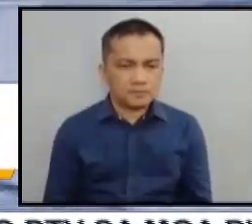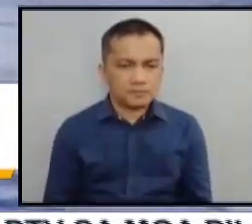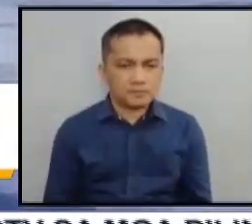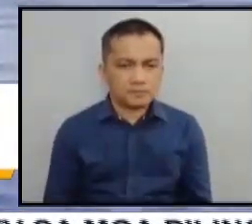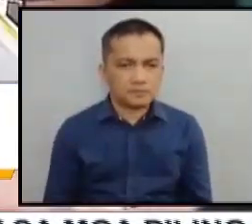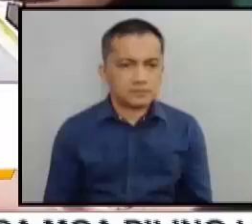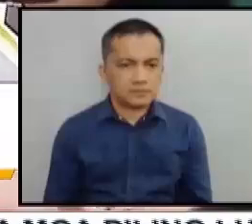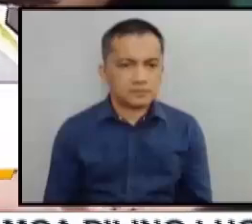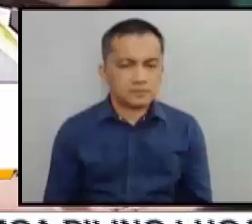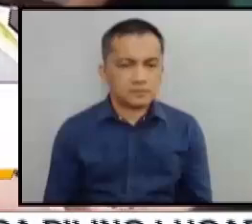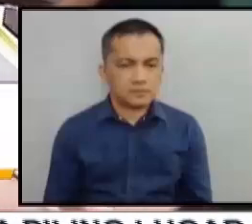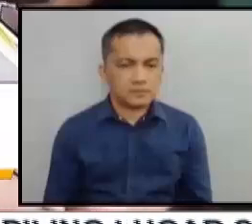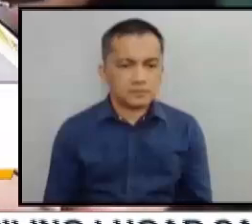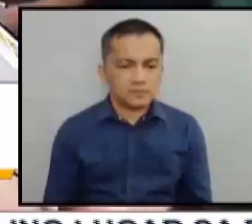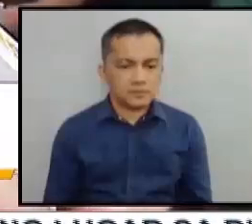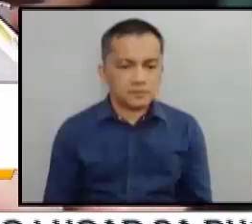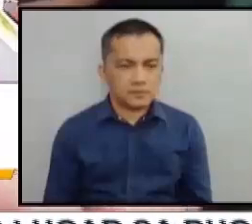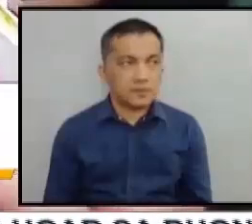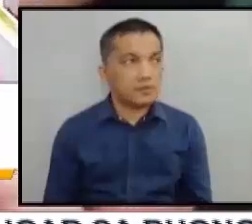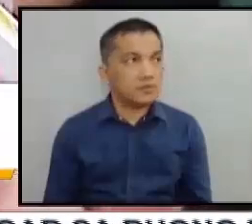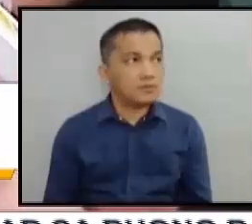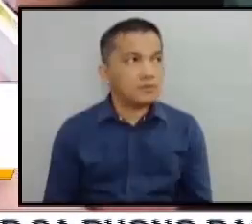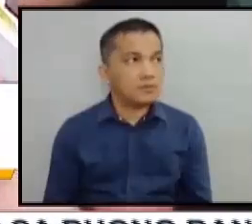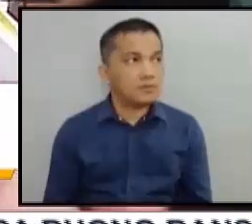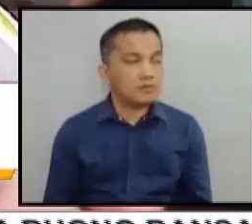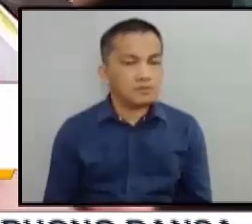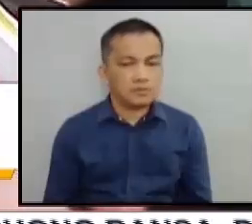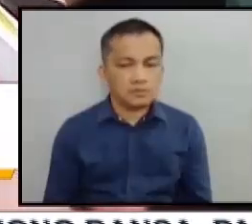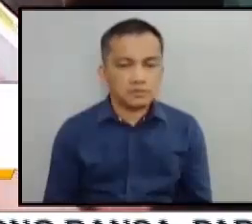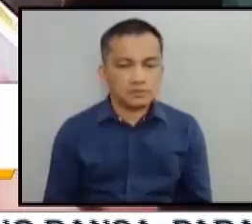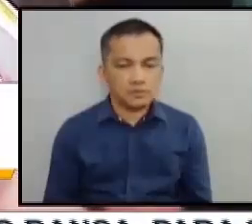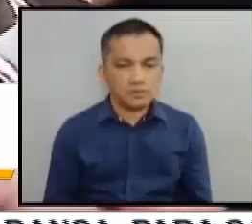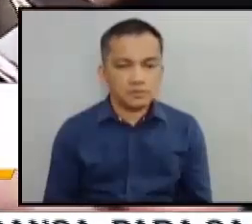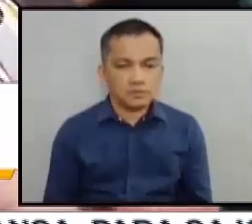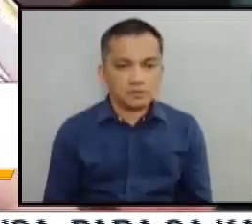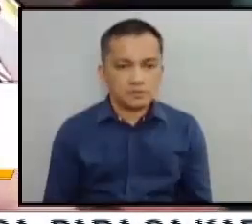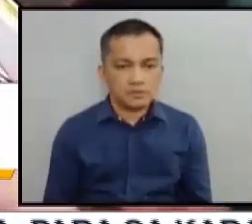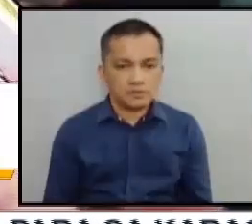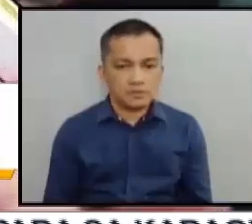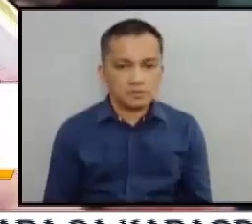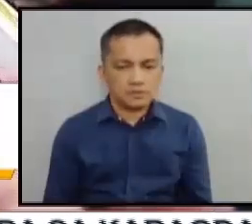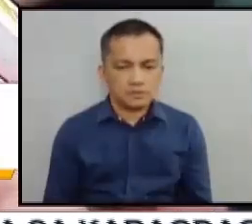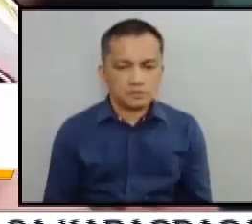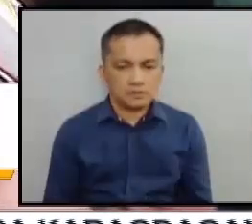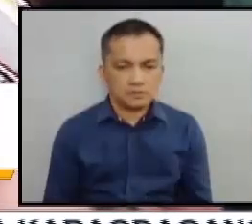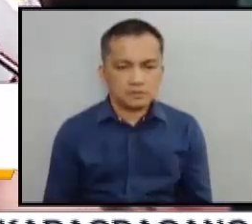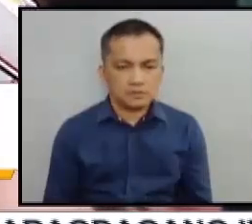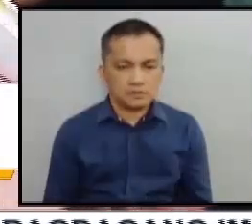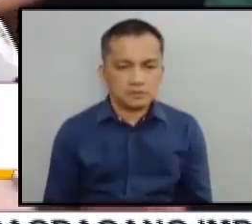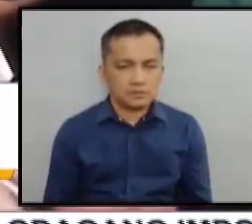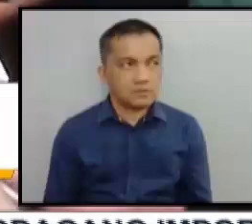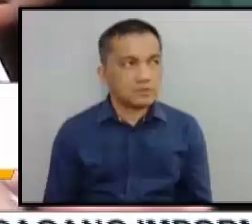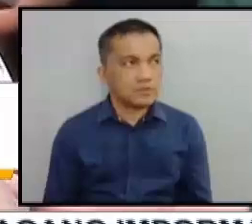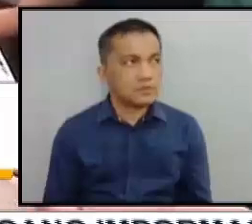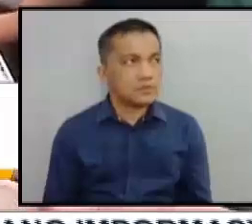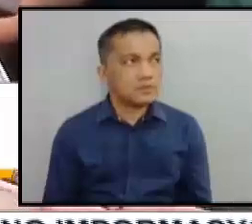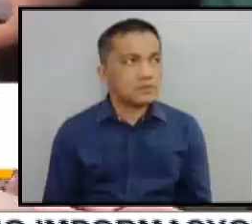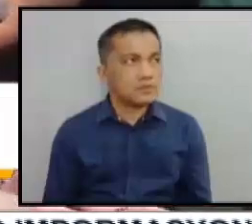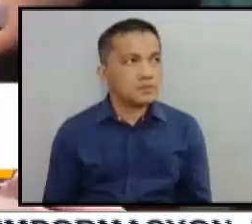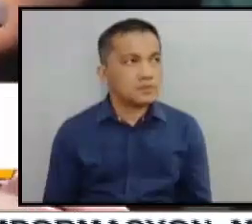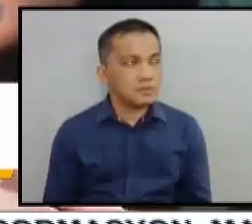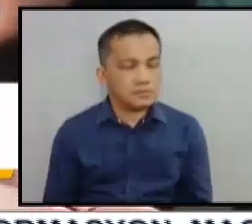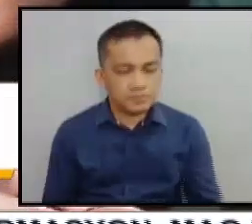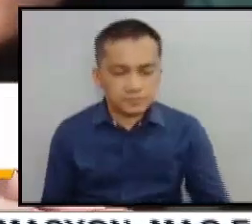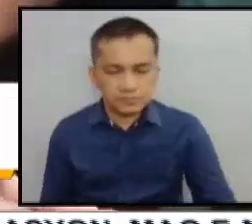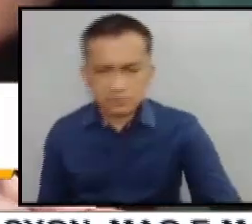West Philippine Sea. We have to go back to history and check how they reclaimed their current bases in Mischief Reef, Johnson Reef